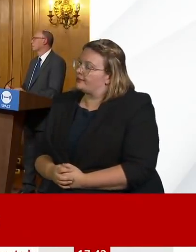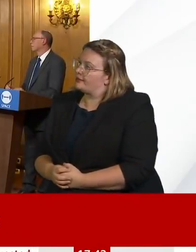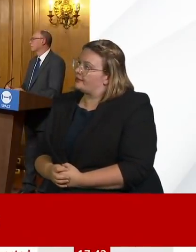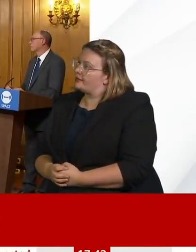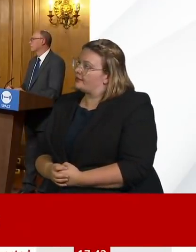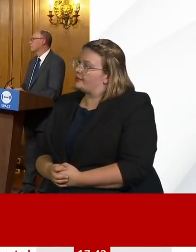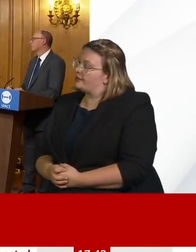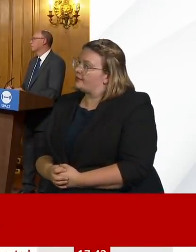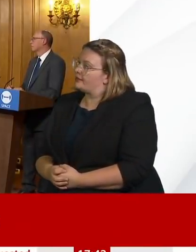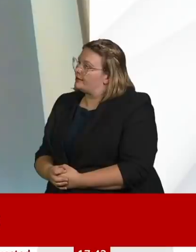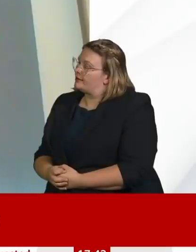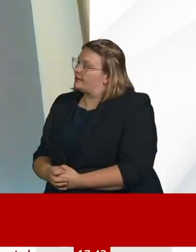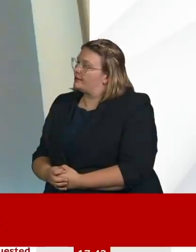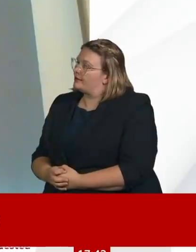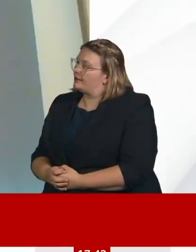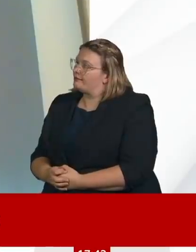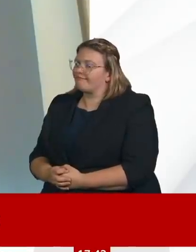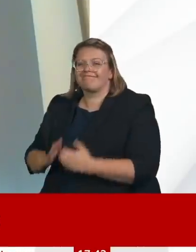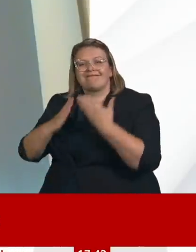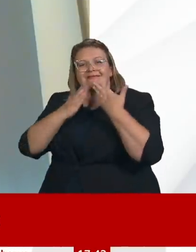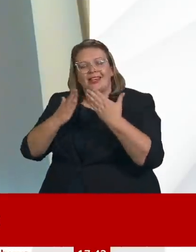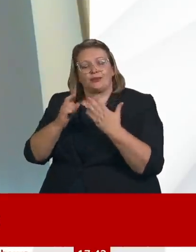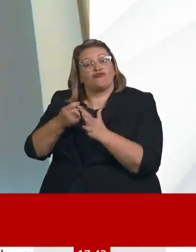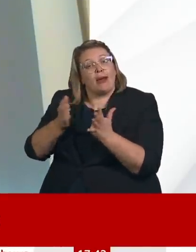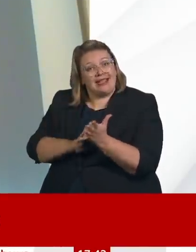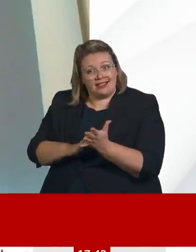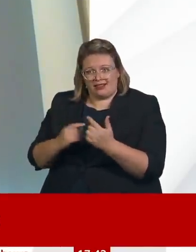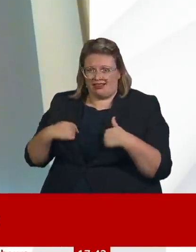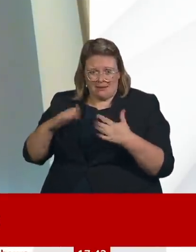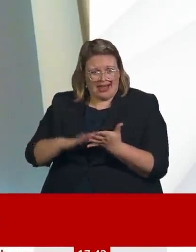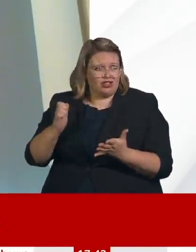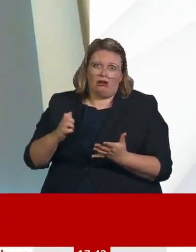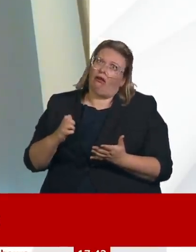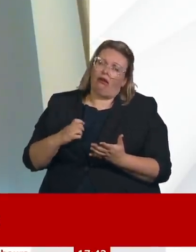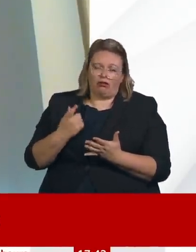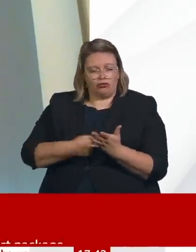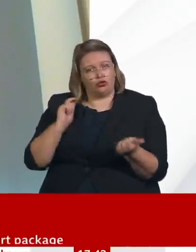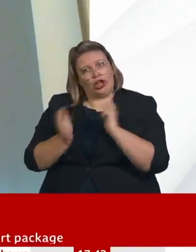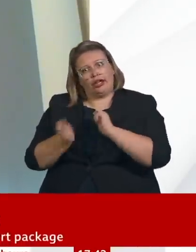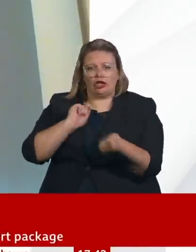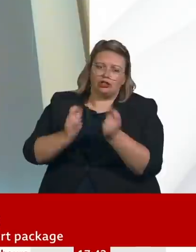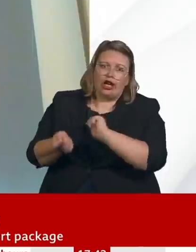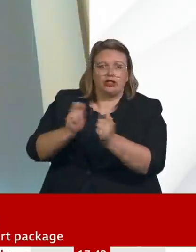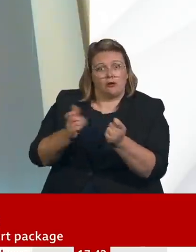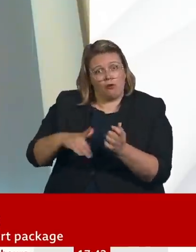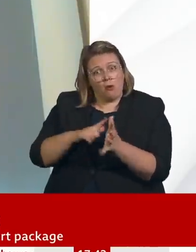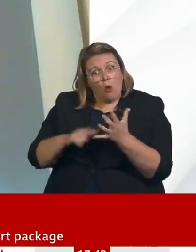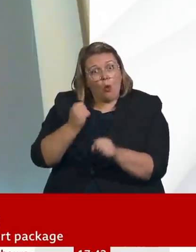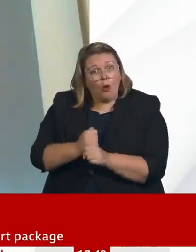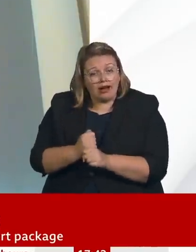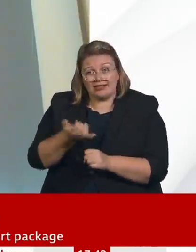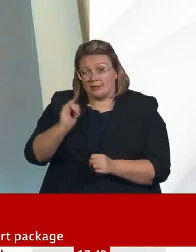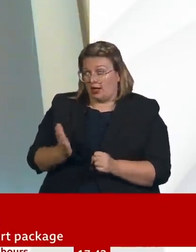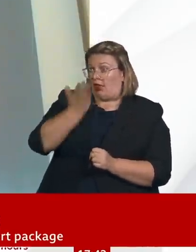Thank you. Prime Minister, Greater Manchester has been under constantly changing lockdown measures since the start of August, sometimes announced with just a few hours' notice,